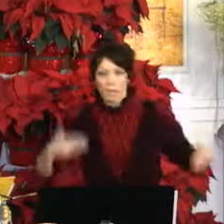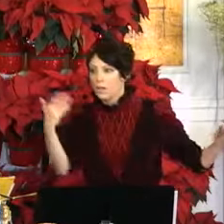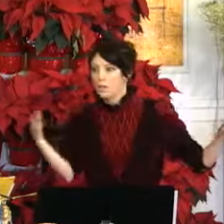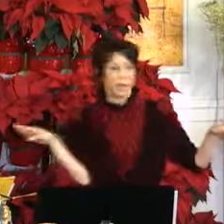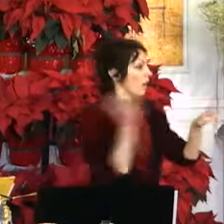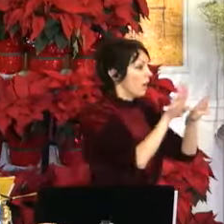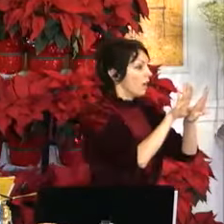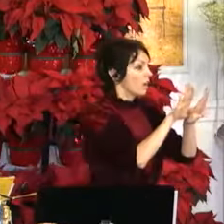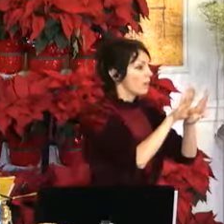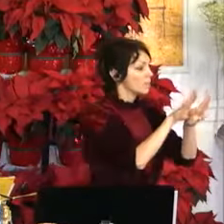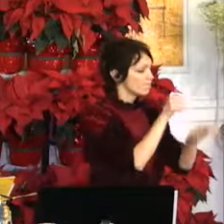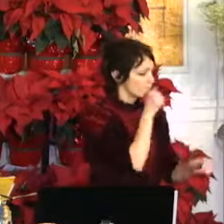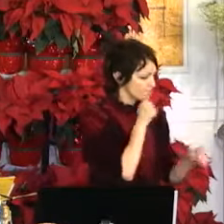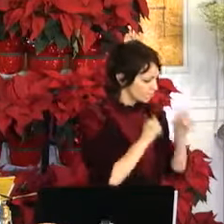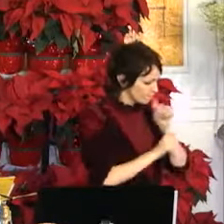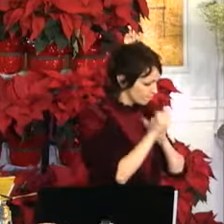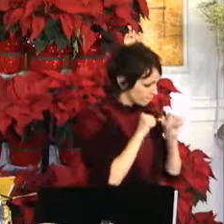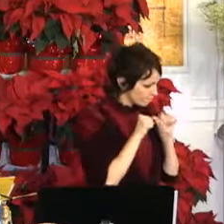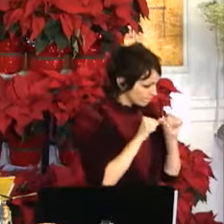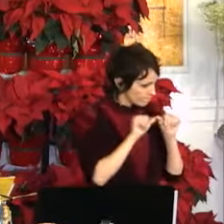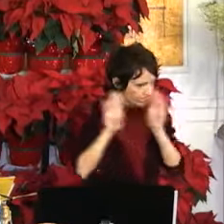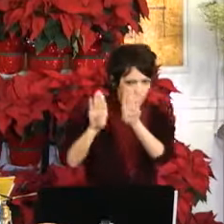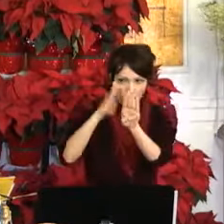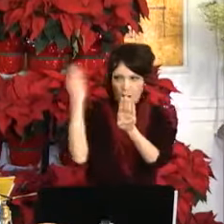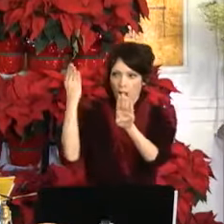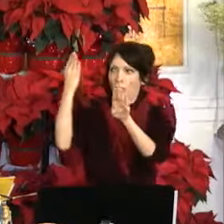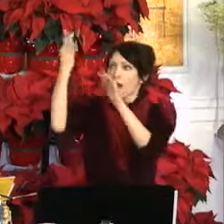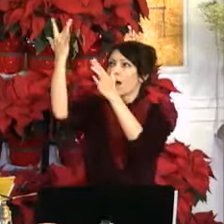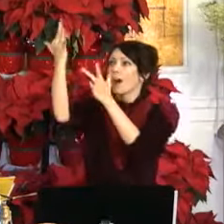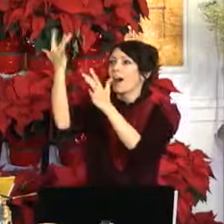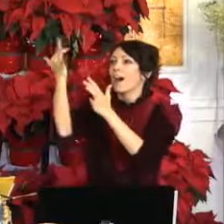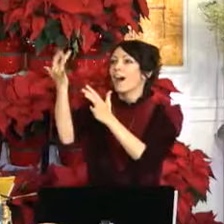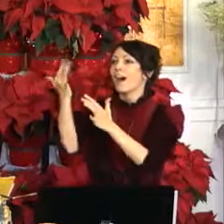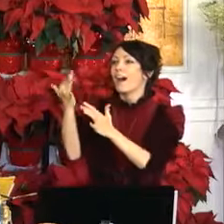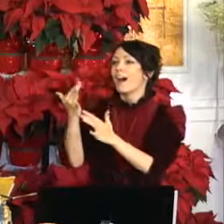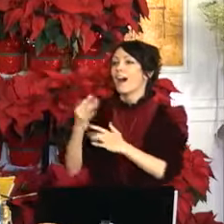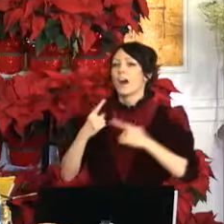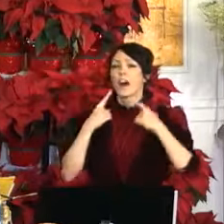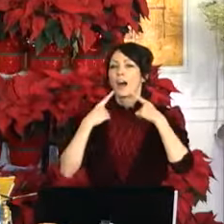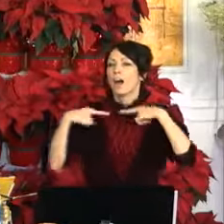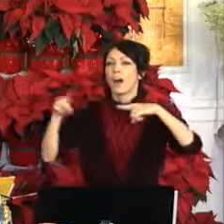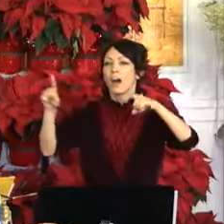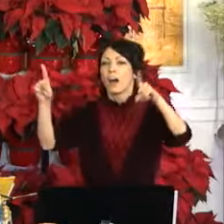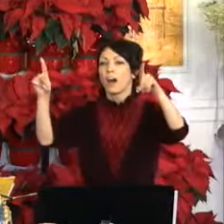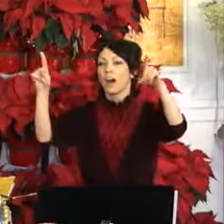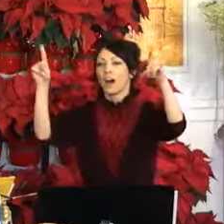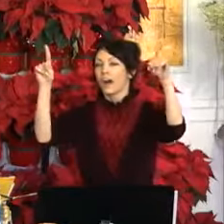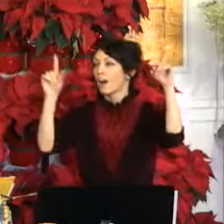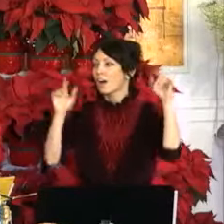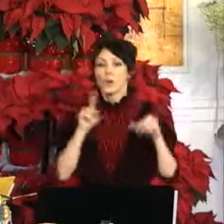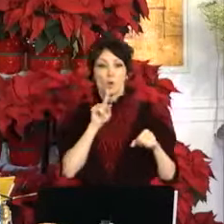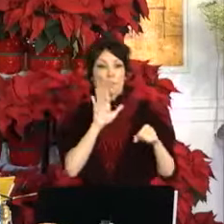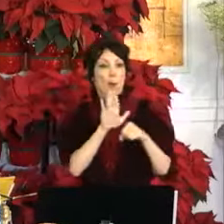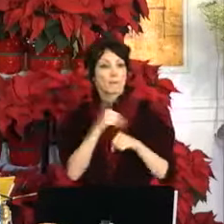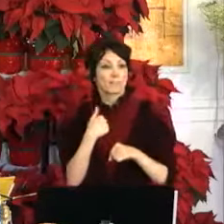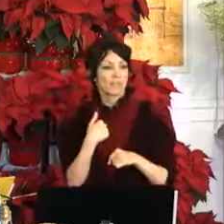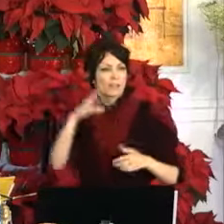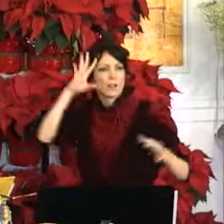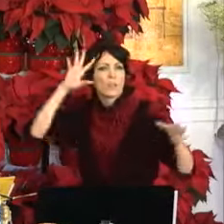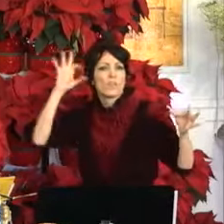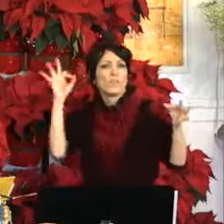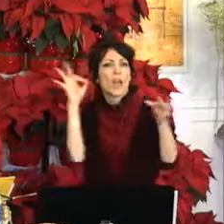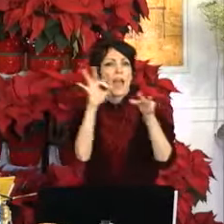Whenever one door closes, I hope another one opens. But promise me